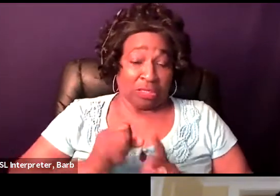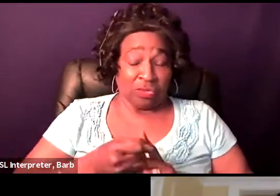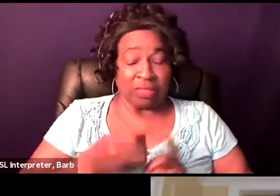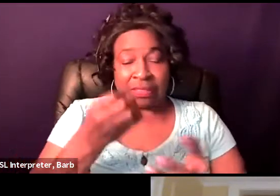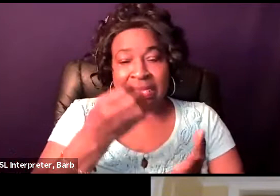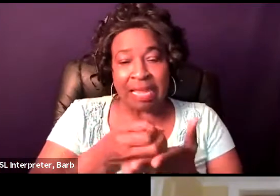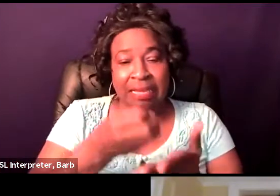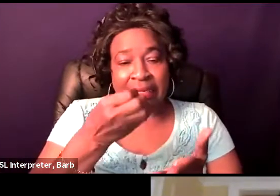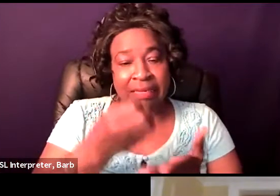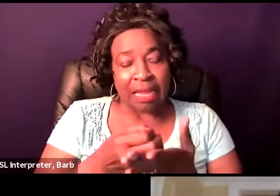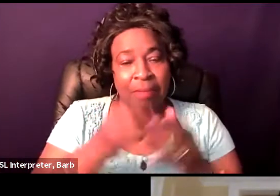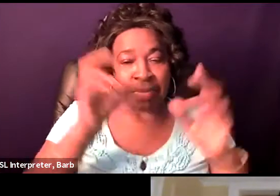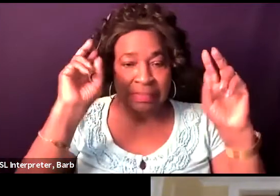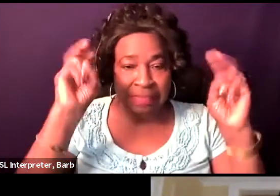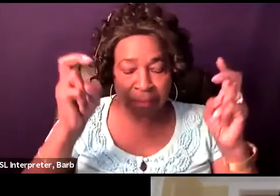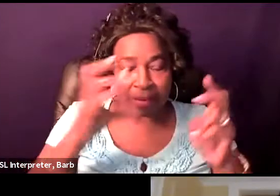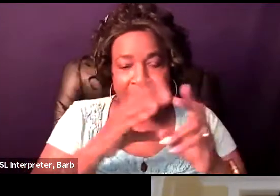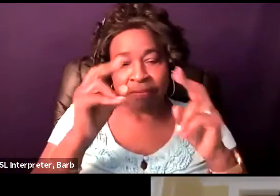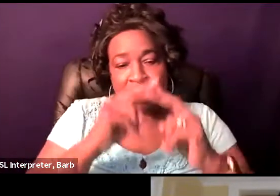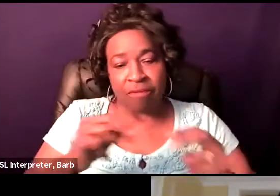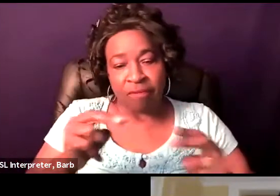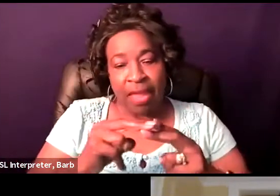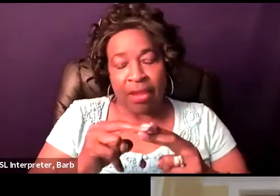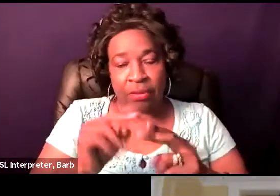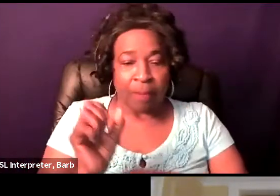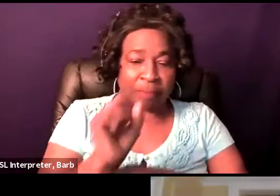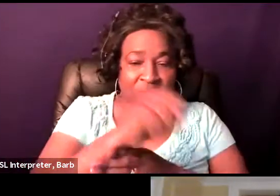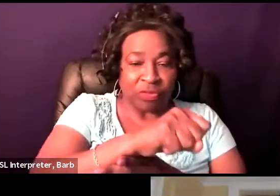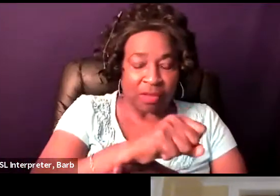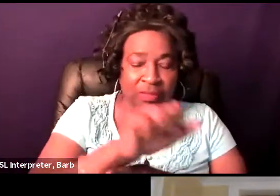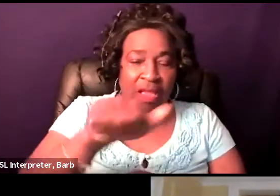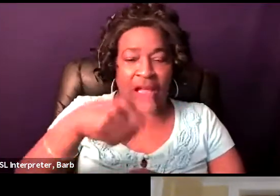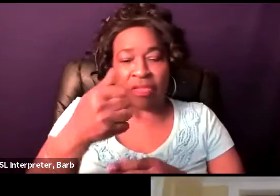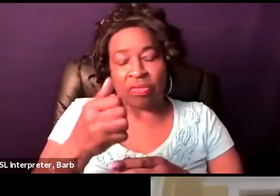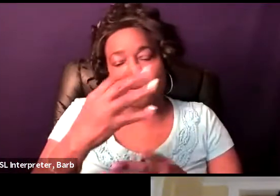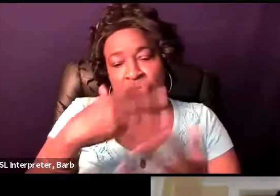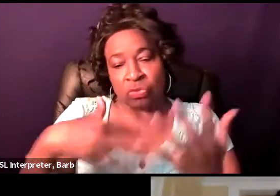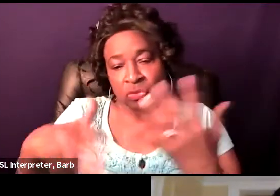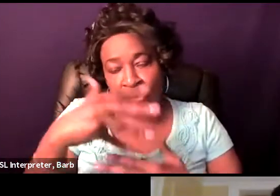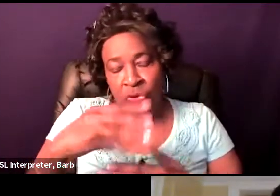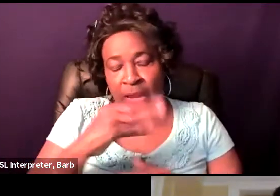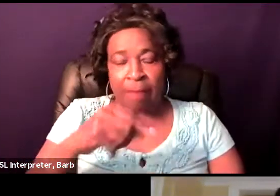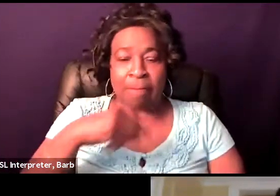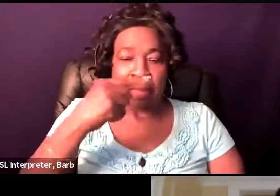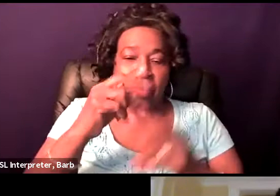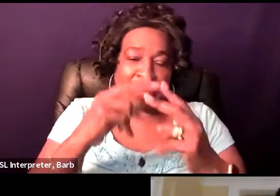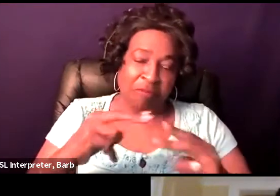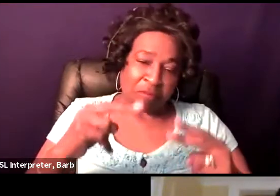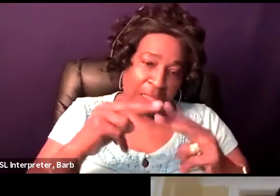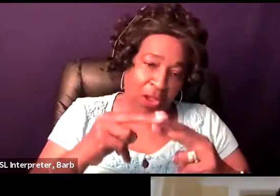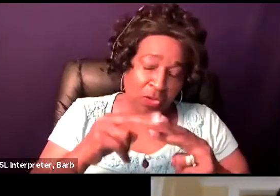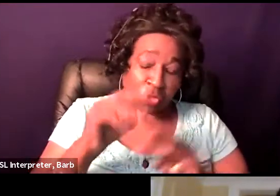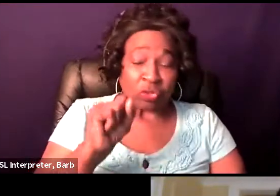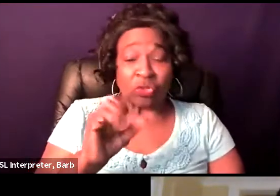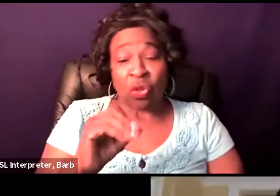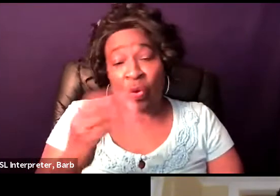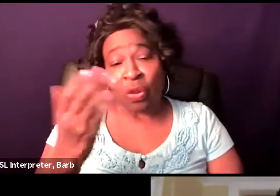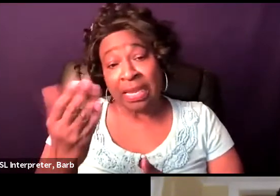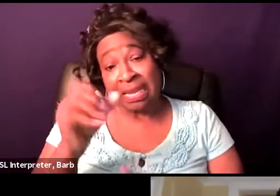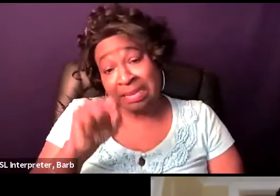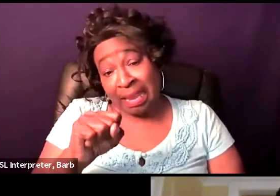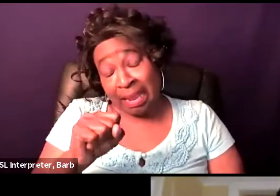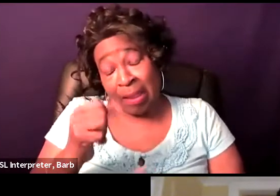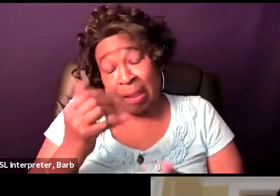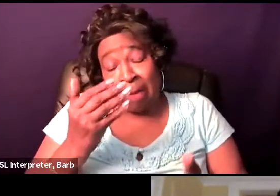economic profit and the value trumps other values, trumps other social and public values. And so, yeah, perhaps if